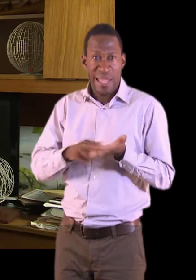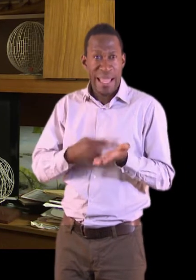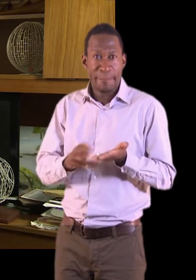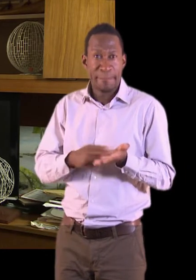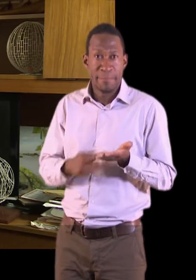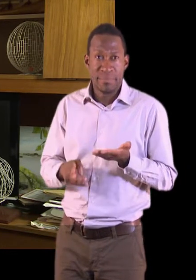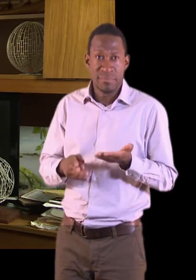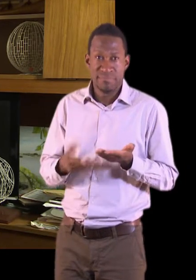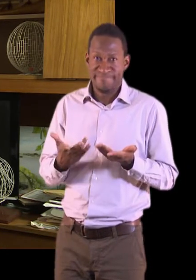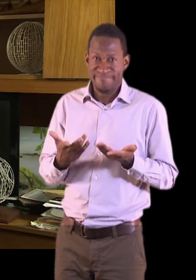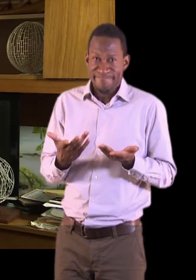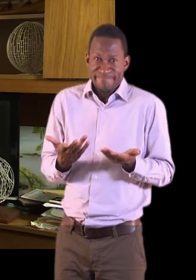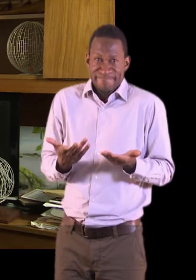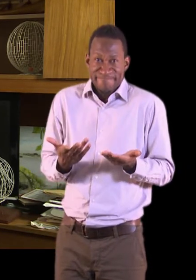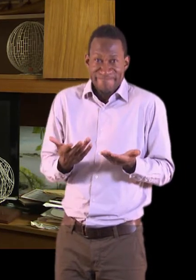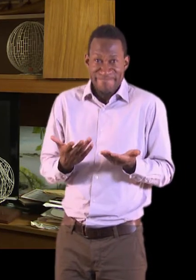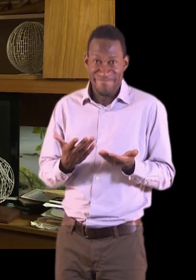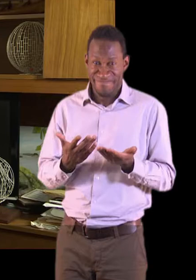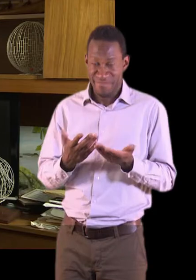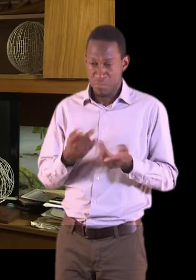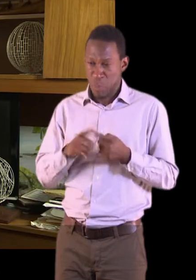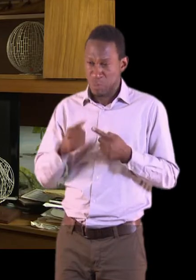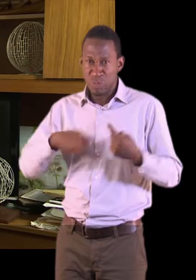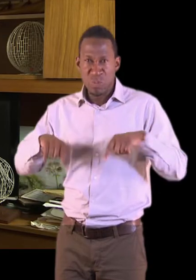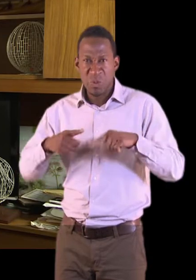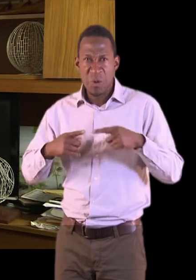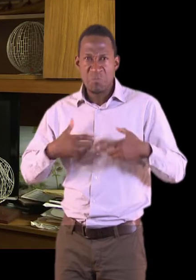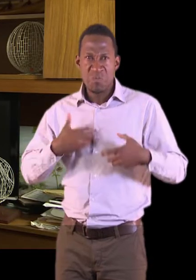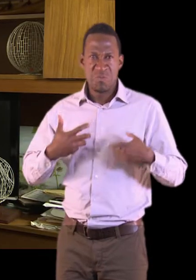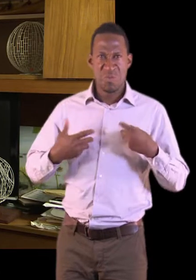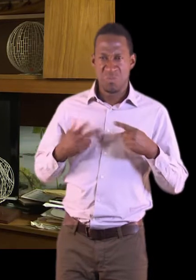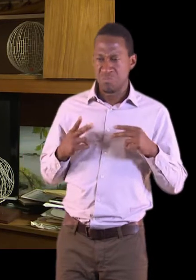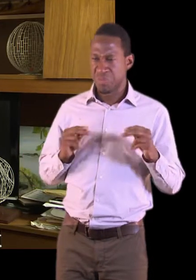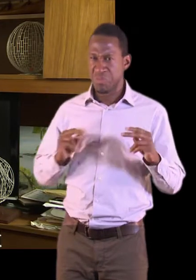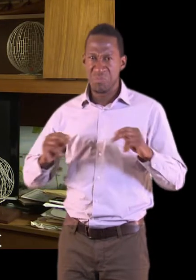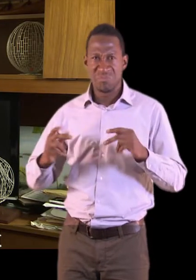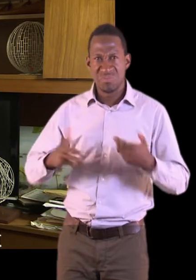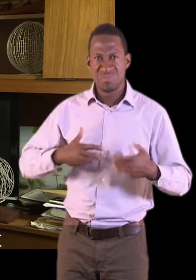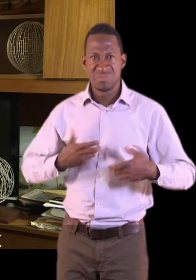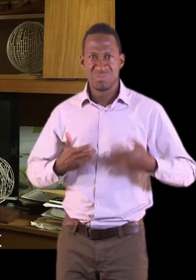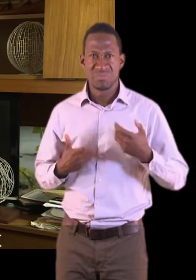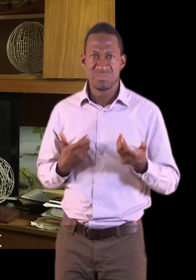I hope it wasn't me, said we ought to complain about this.